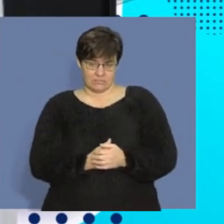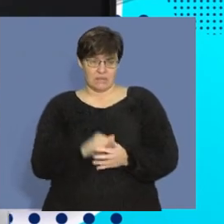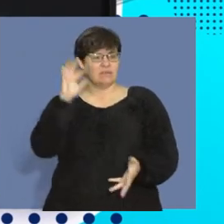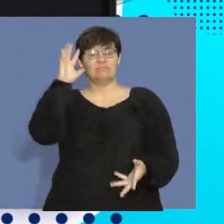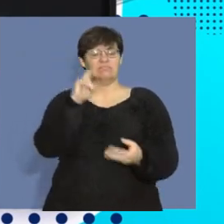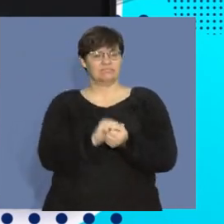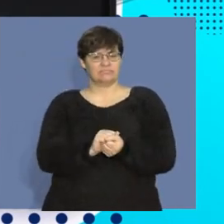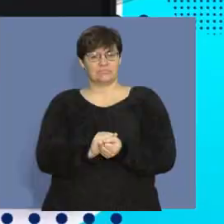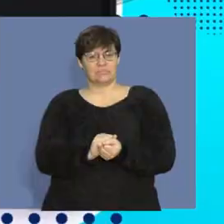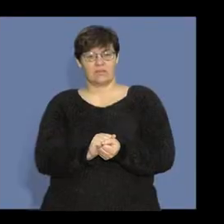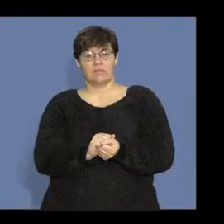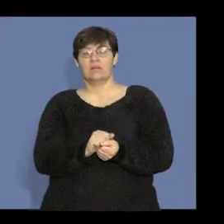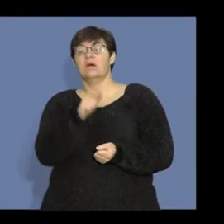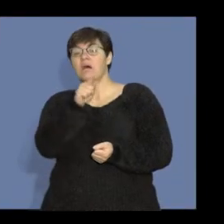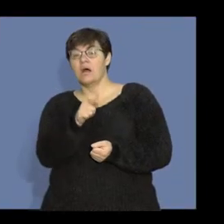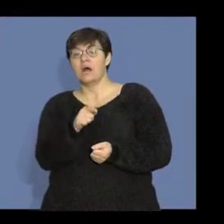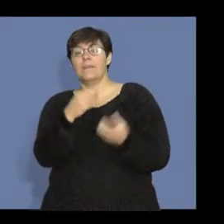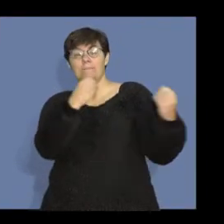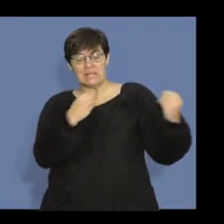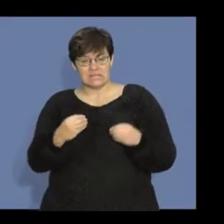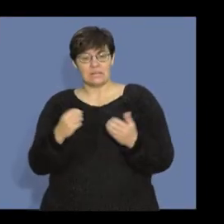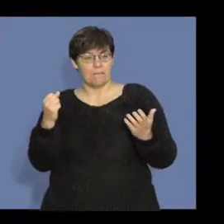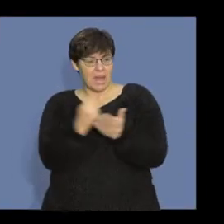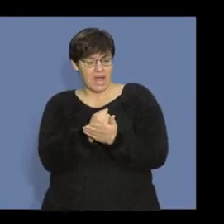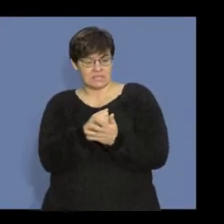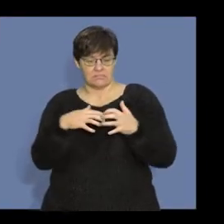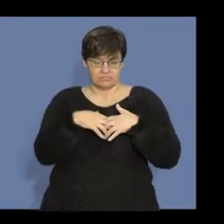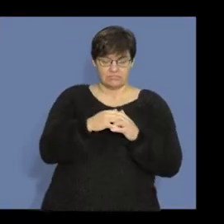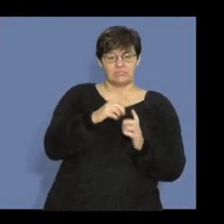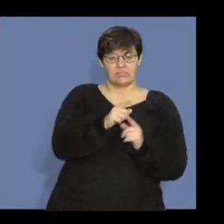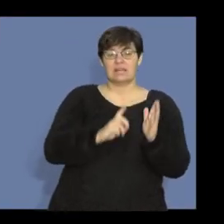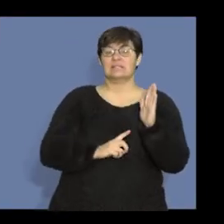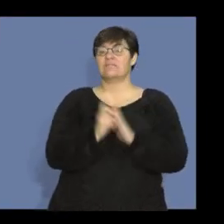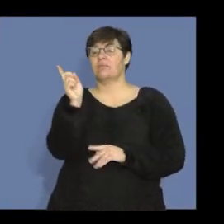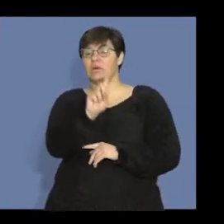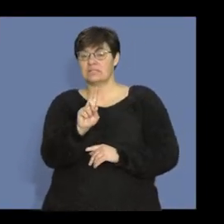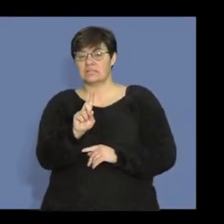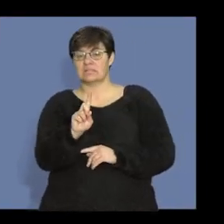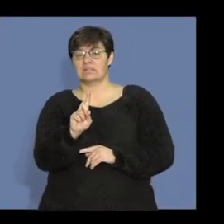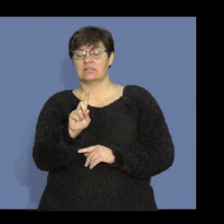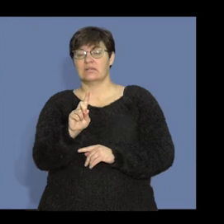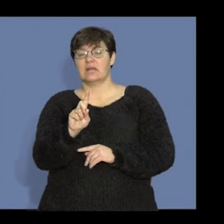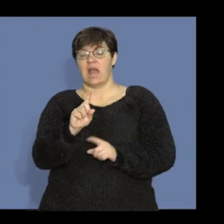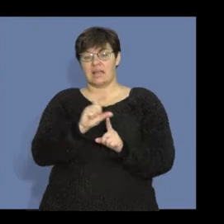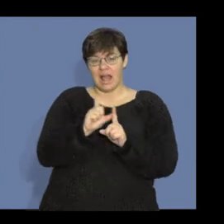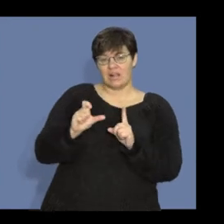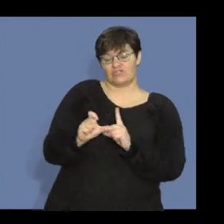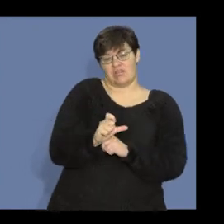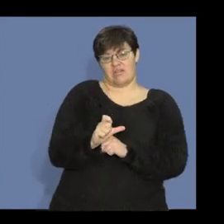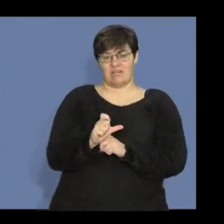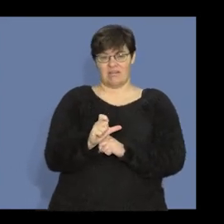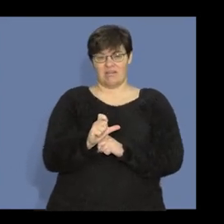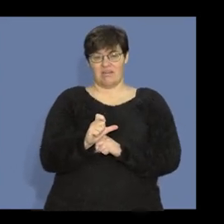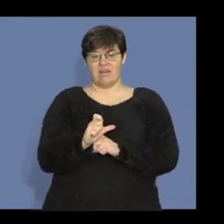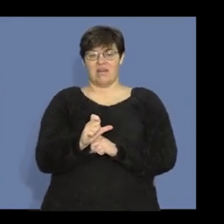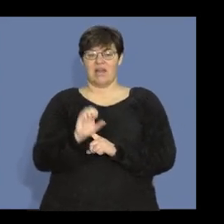say? Measures that a business needs to put into place to develop an ethical culture